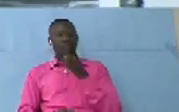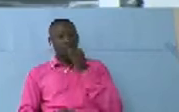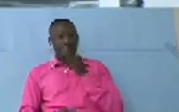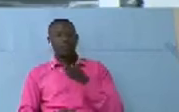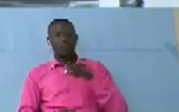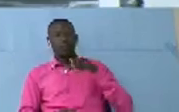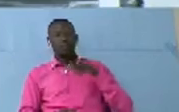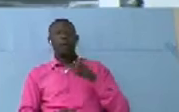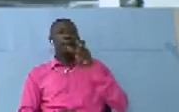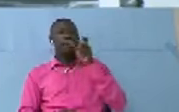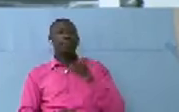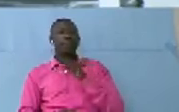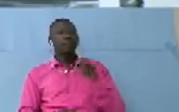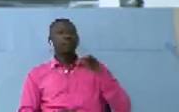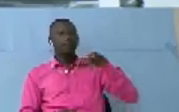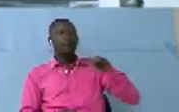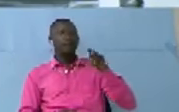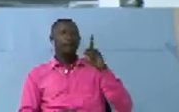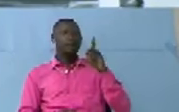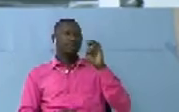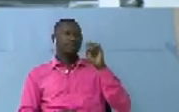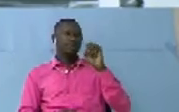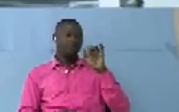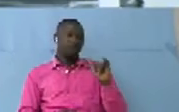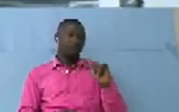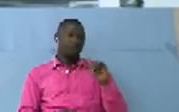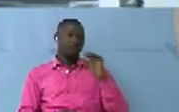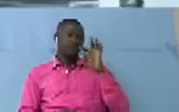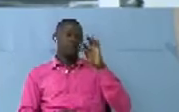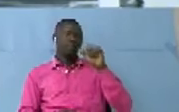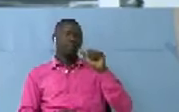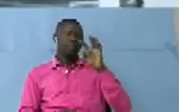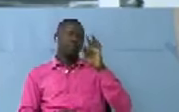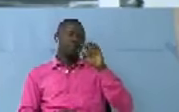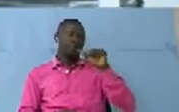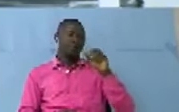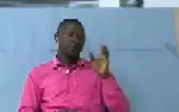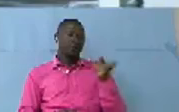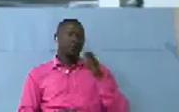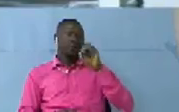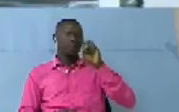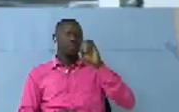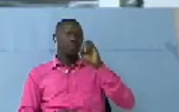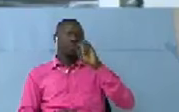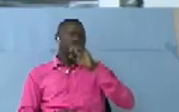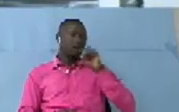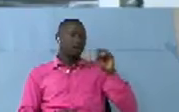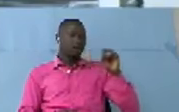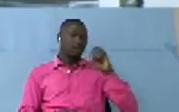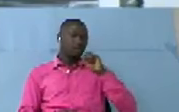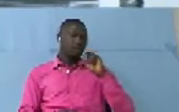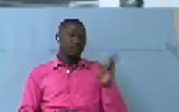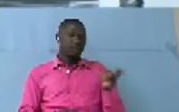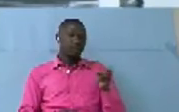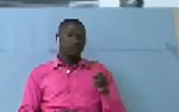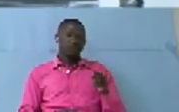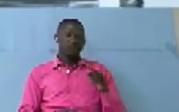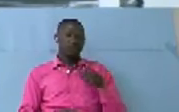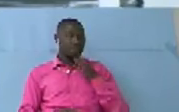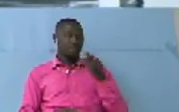They said, ndai tafasose. Then you walk at the amule. That I communicate with her. Ndaman ndai tafasose lang. And I do not know the Tafasose.